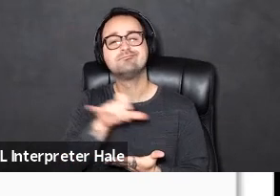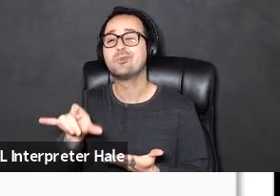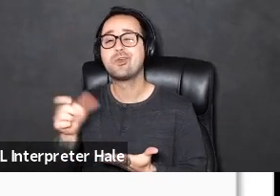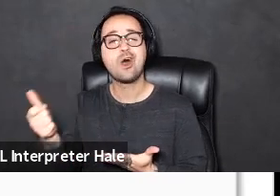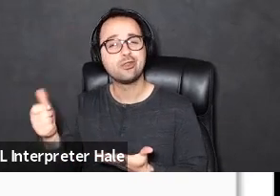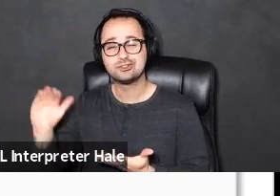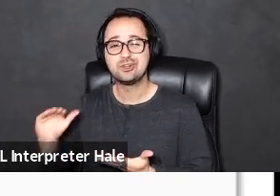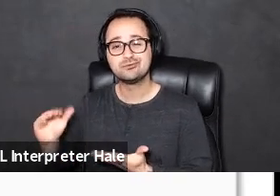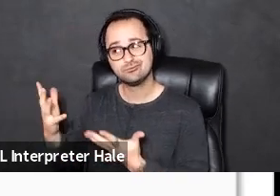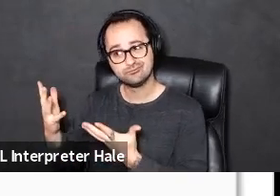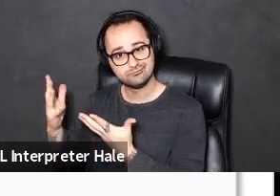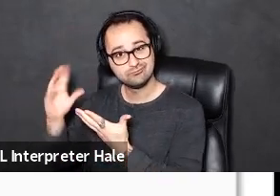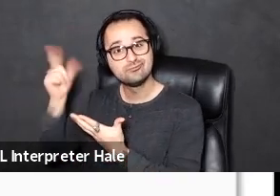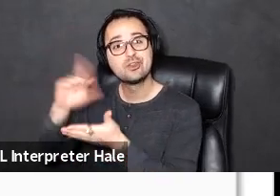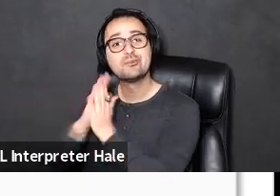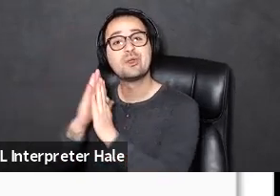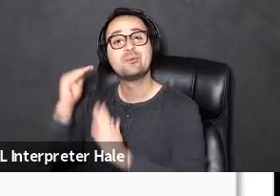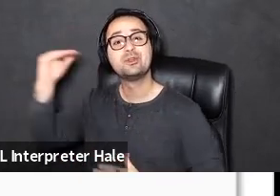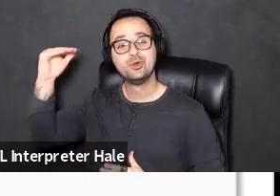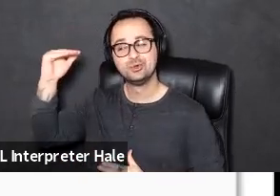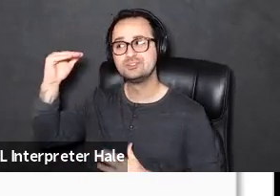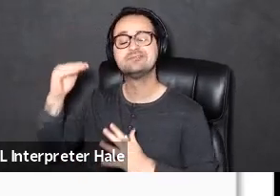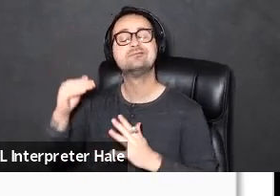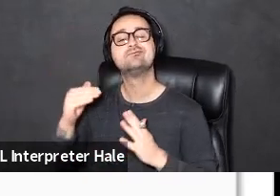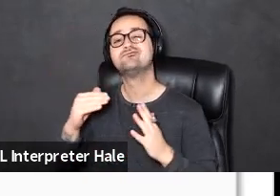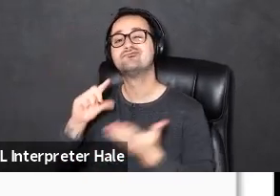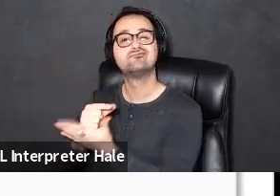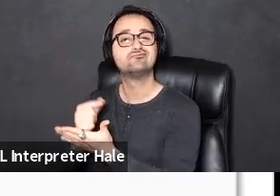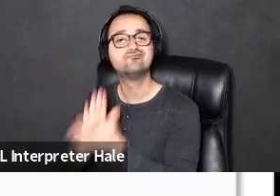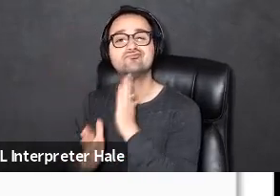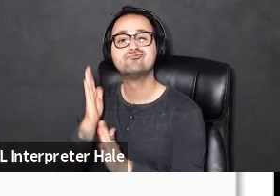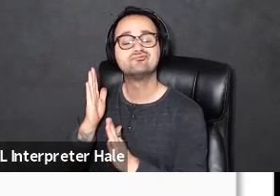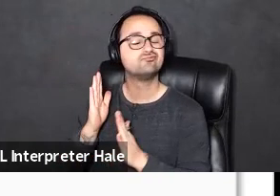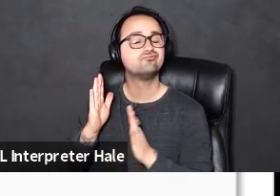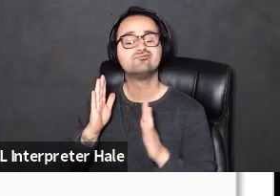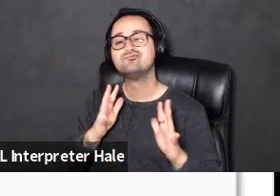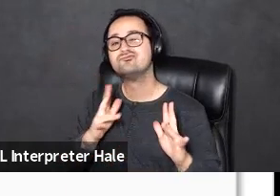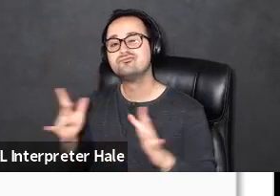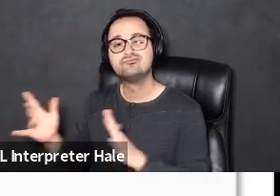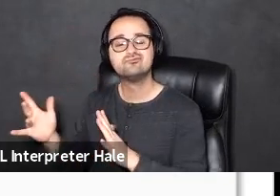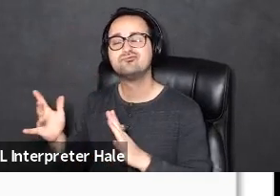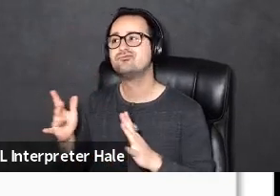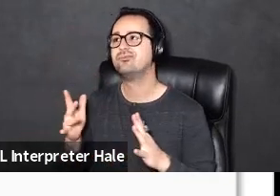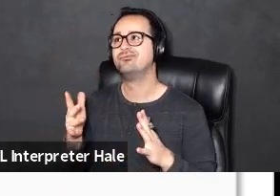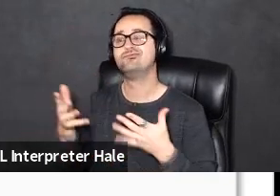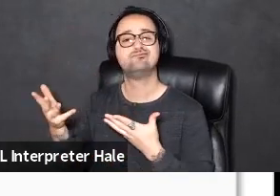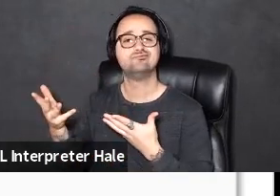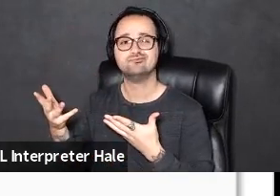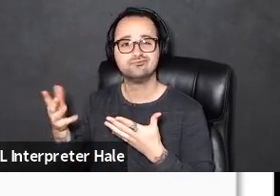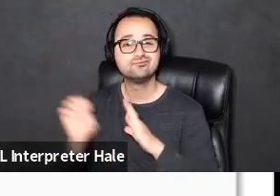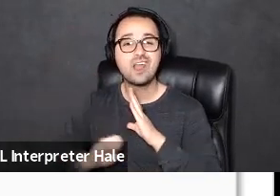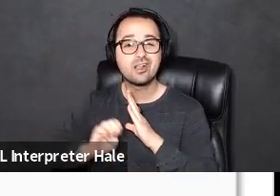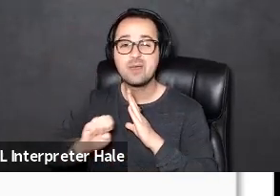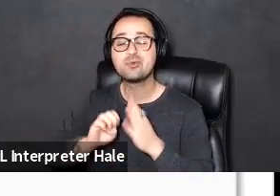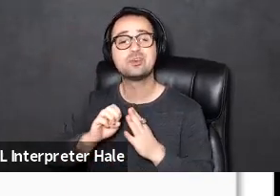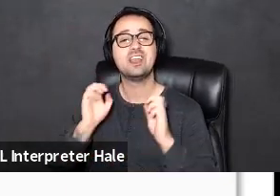they become an adult and they've aged through the system and done whatever additional after, you know, elementary